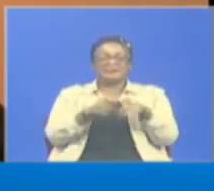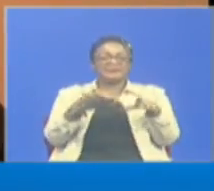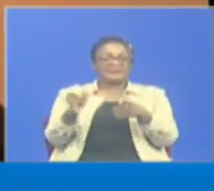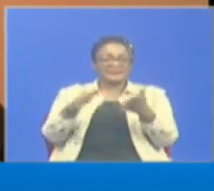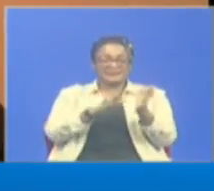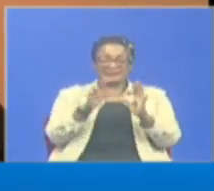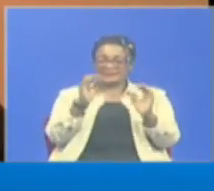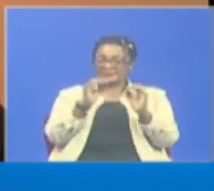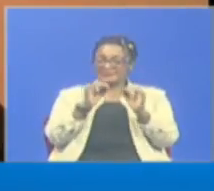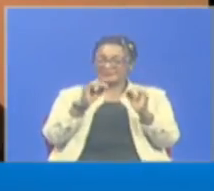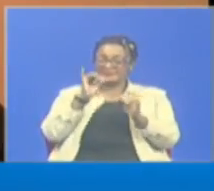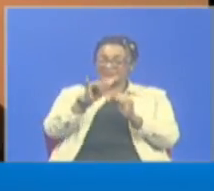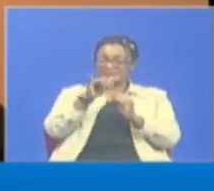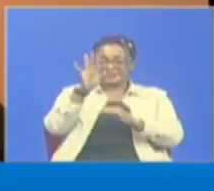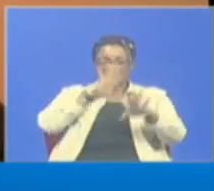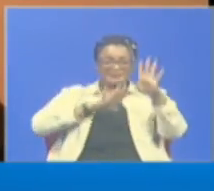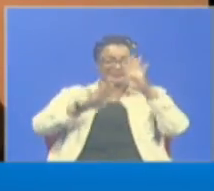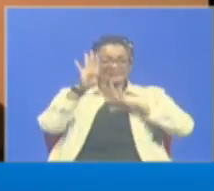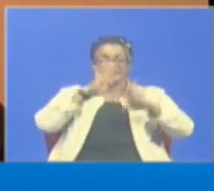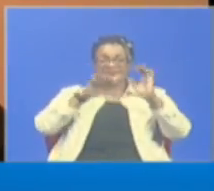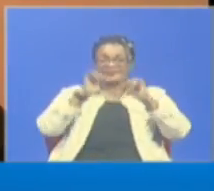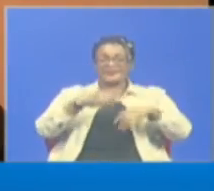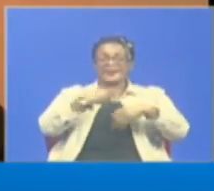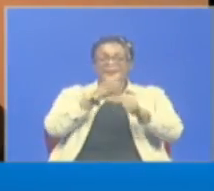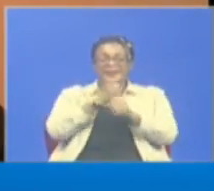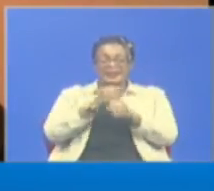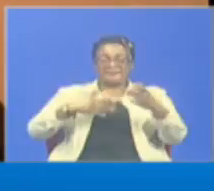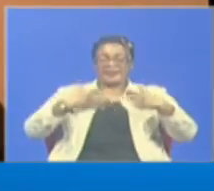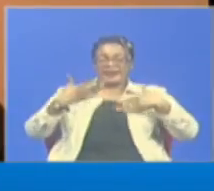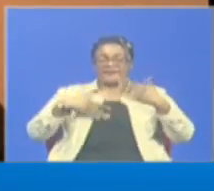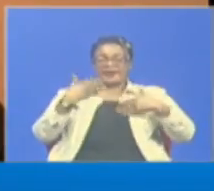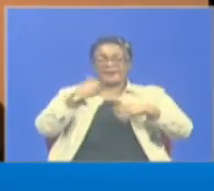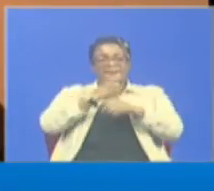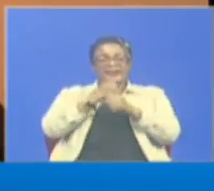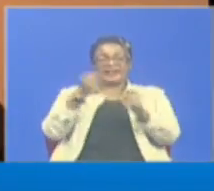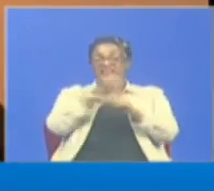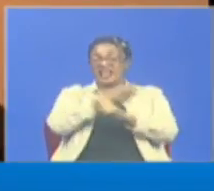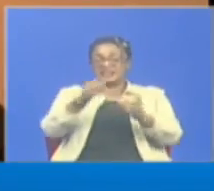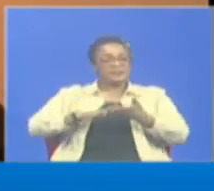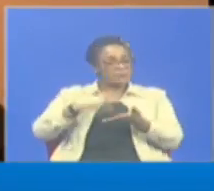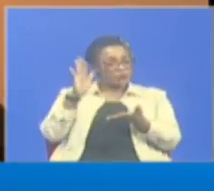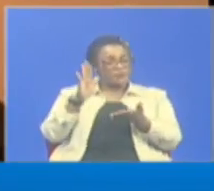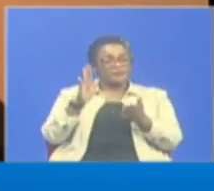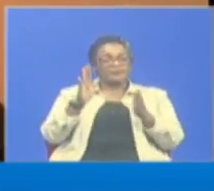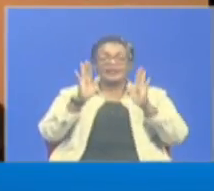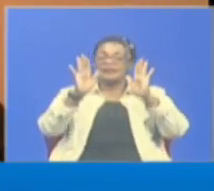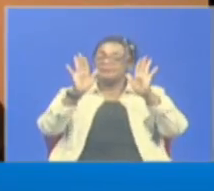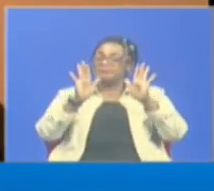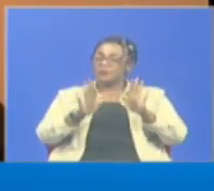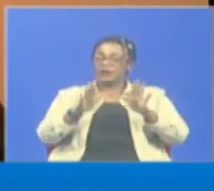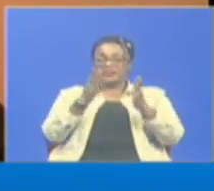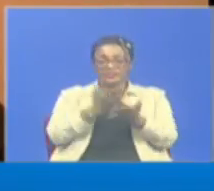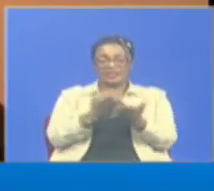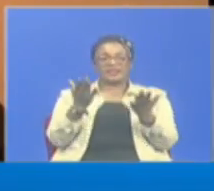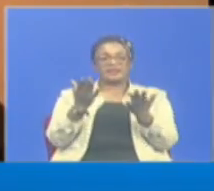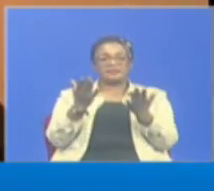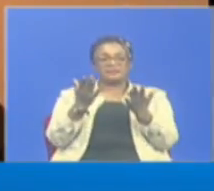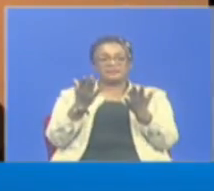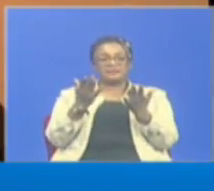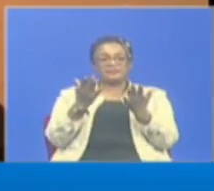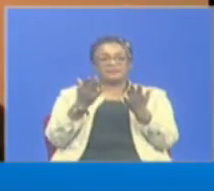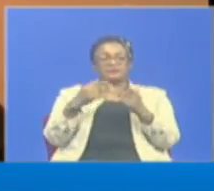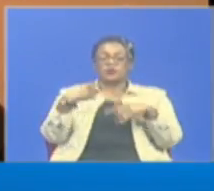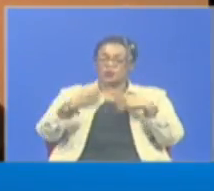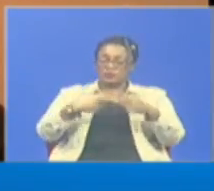frustration can lead into misbehavior that now increases the violence. So the most important thing for me is to just keep spreading